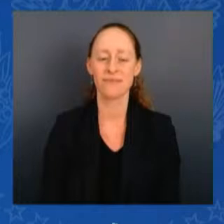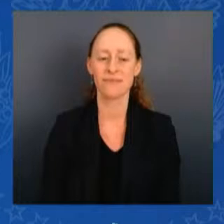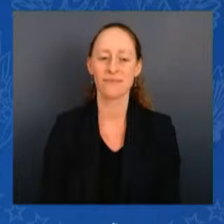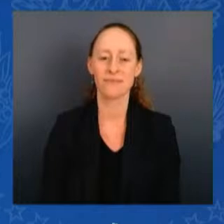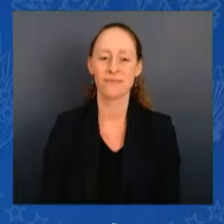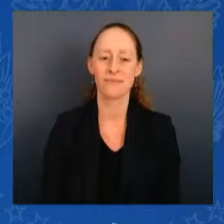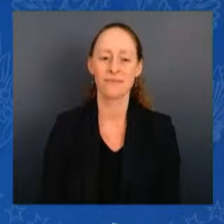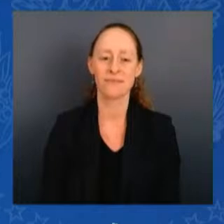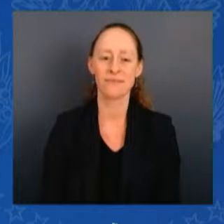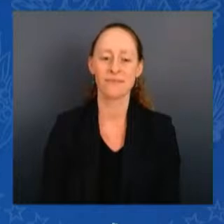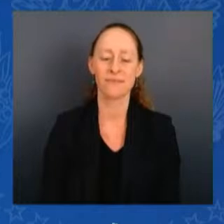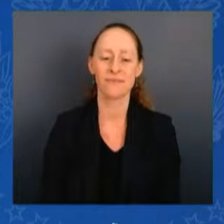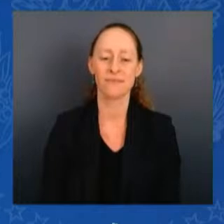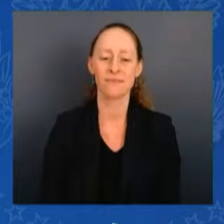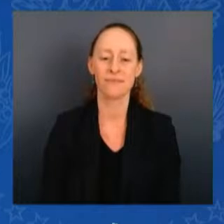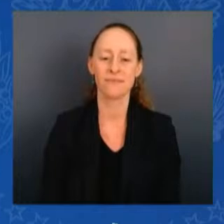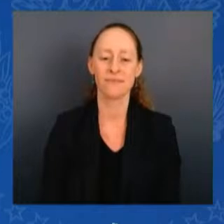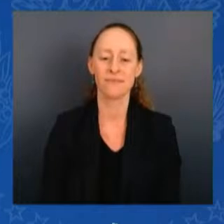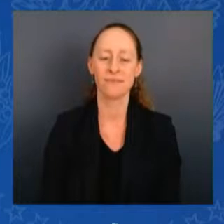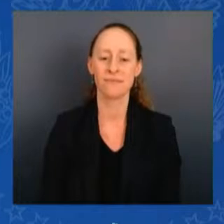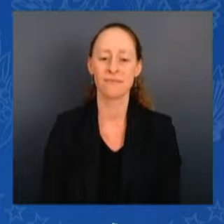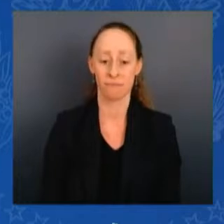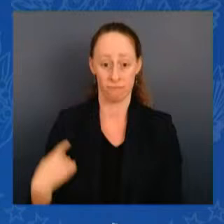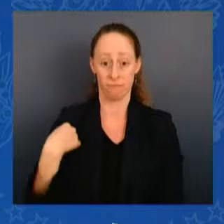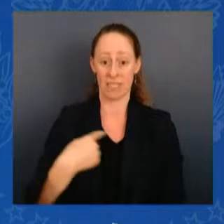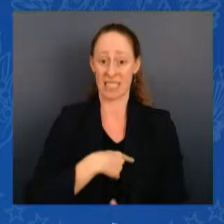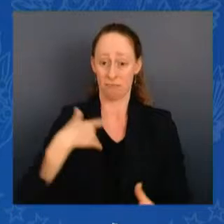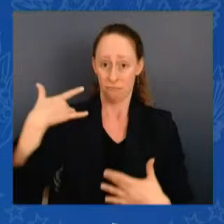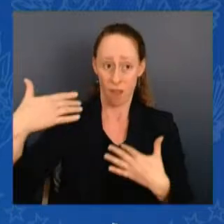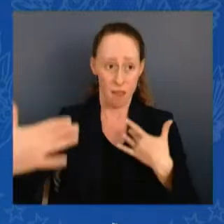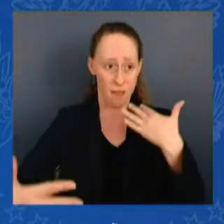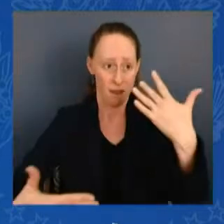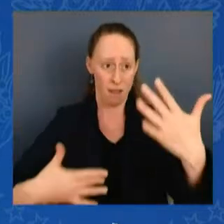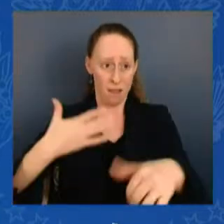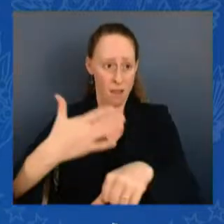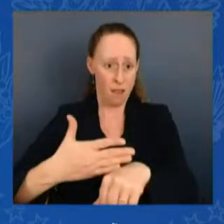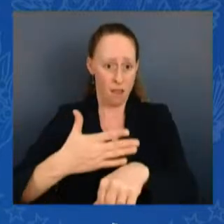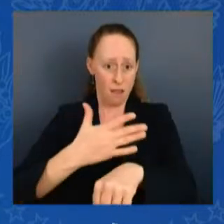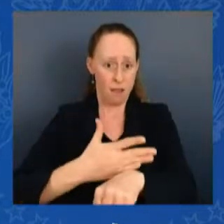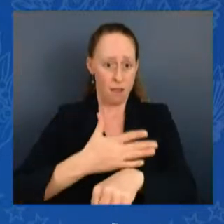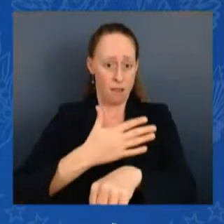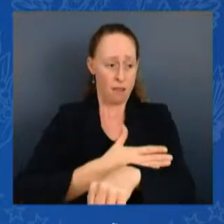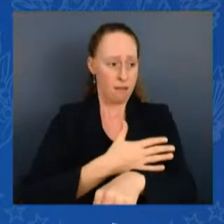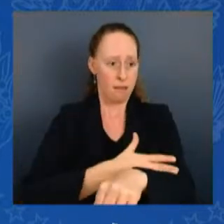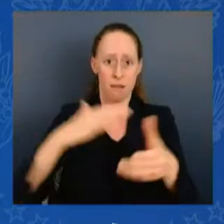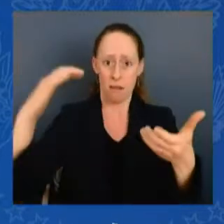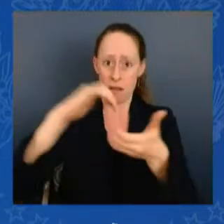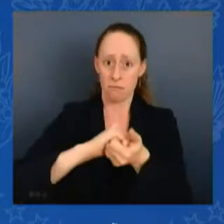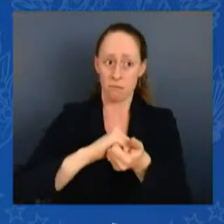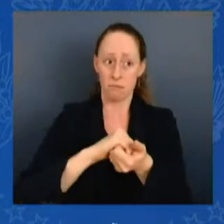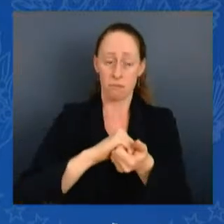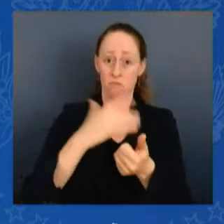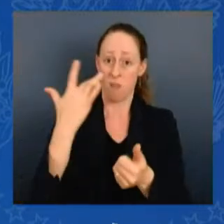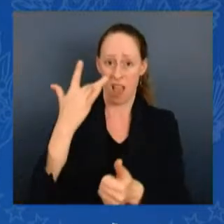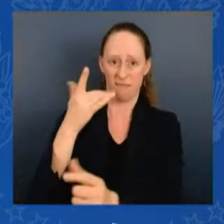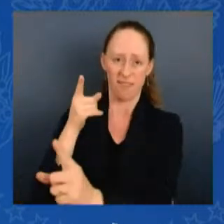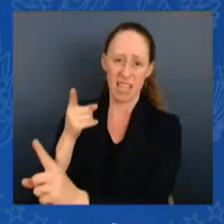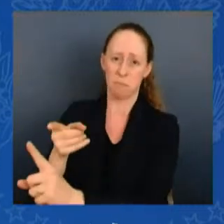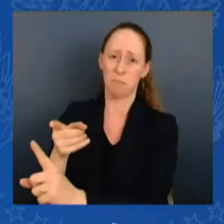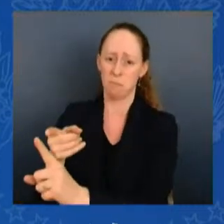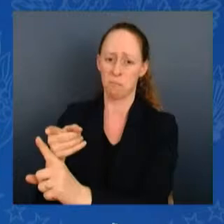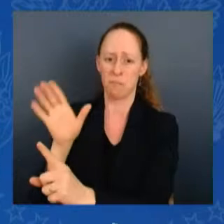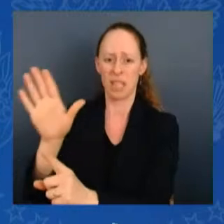So much of the progress we've made in the alliance is thanks to the Secretary. He's a man of integrity and intellectual